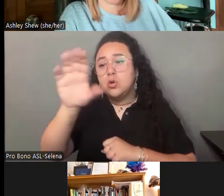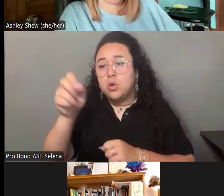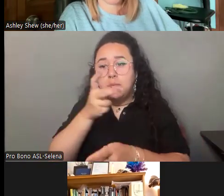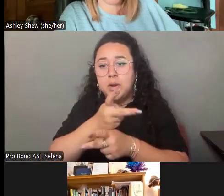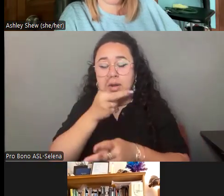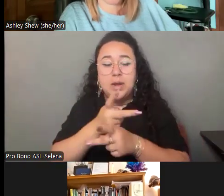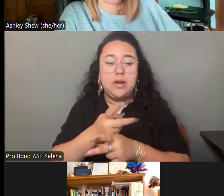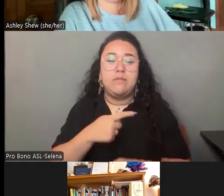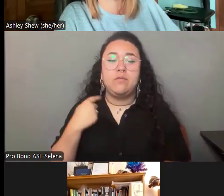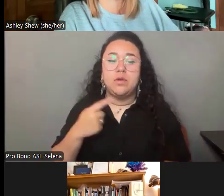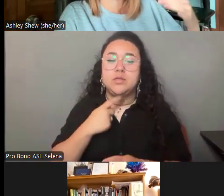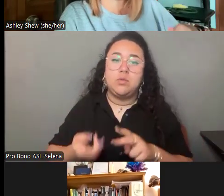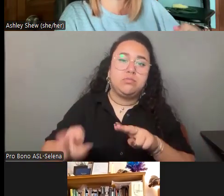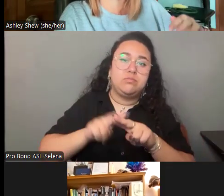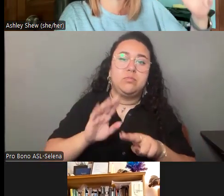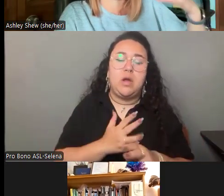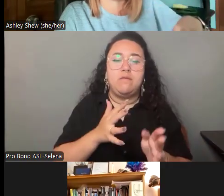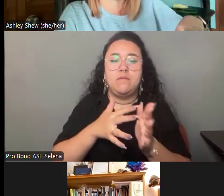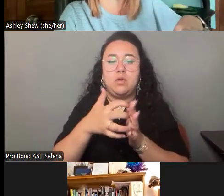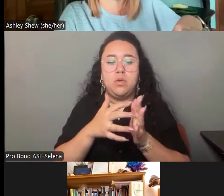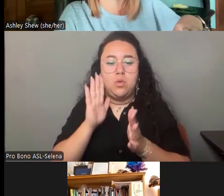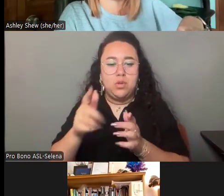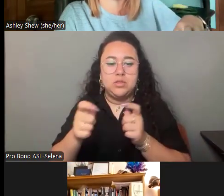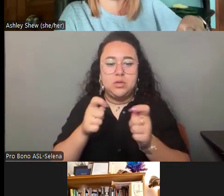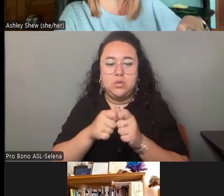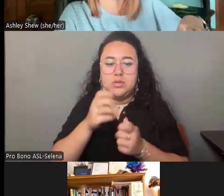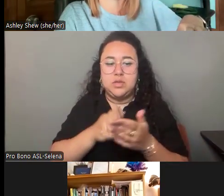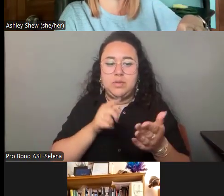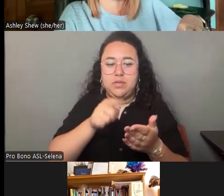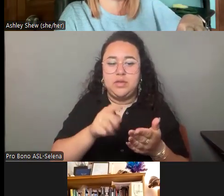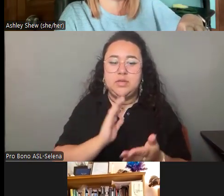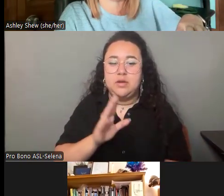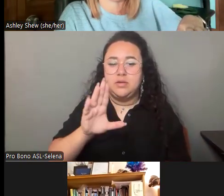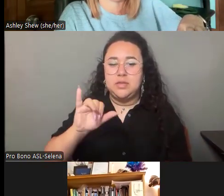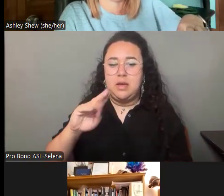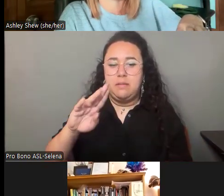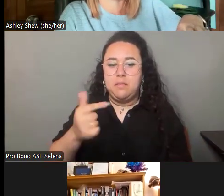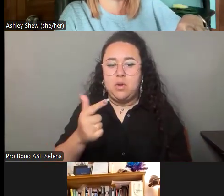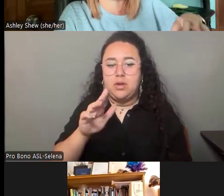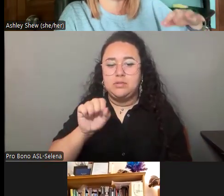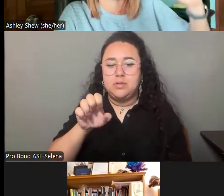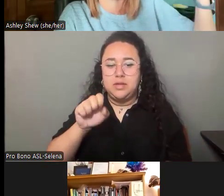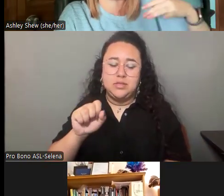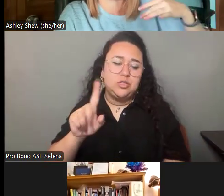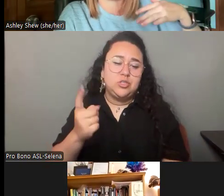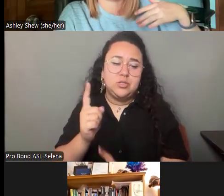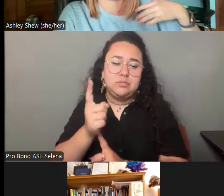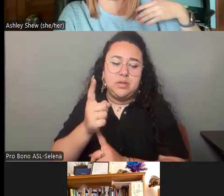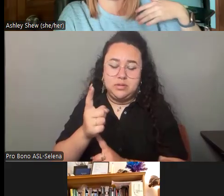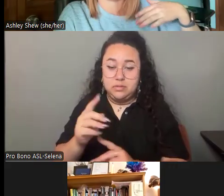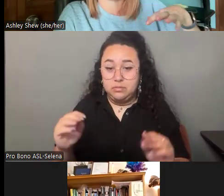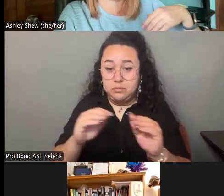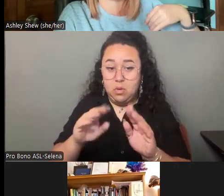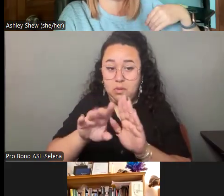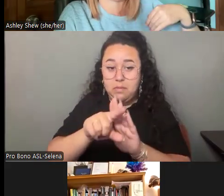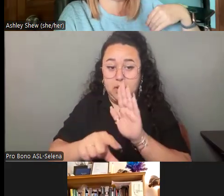our vulnerability. So we'll be dealing with some of these in our cyborg cases in just a minute. But to give you more background